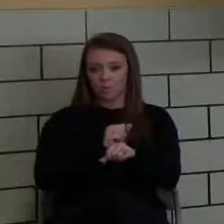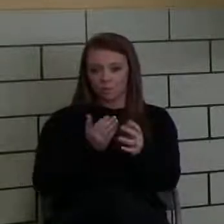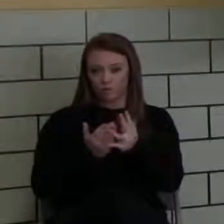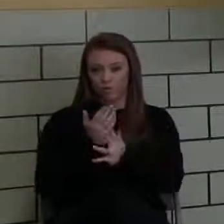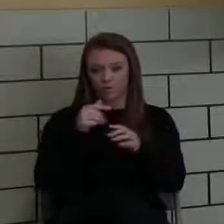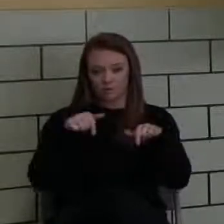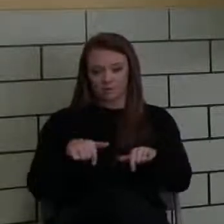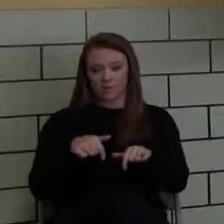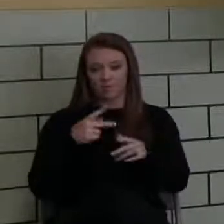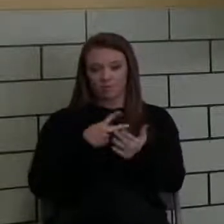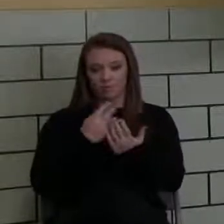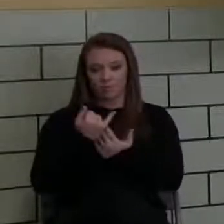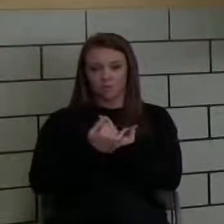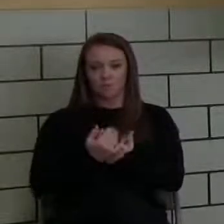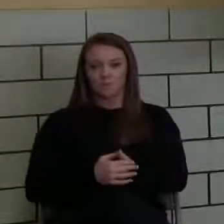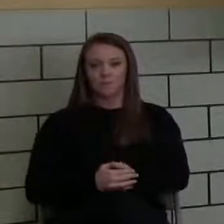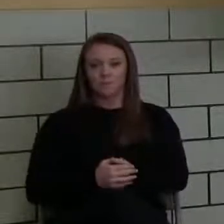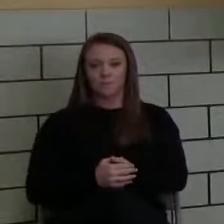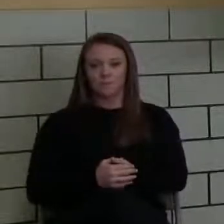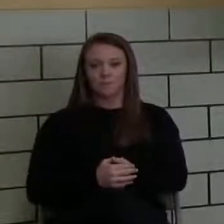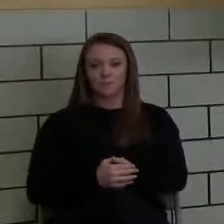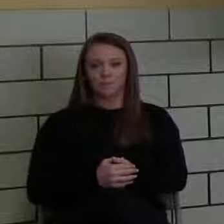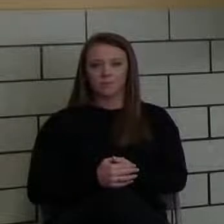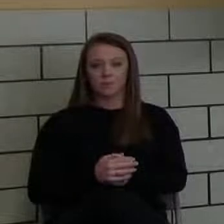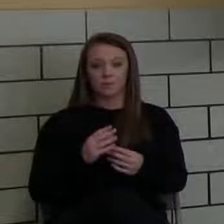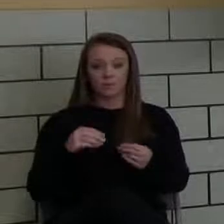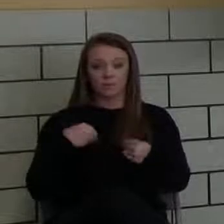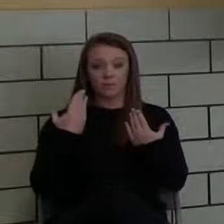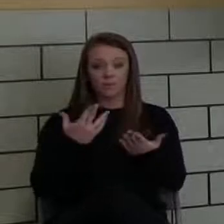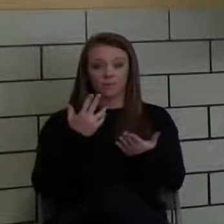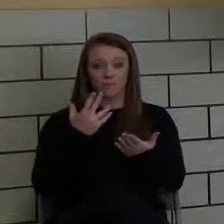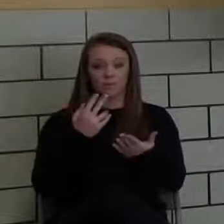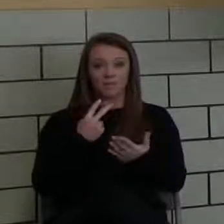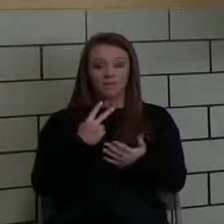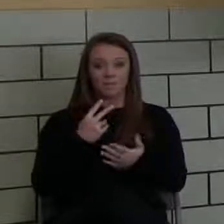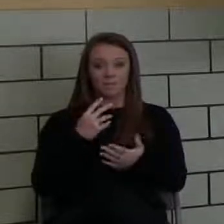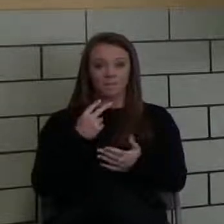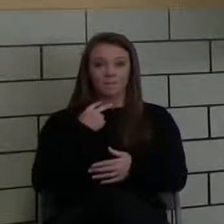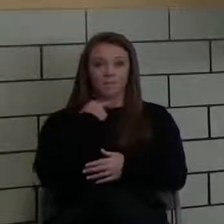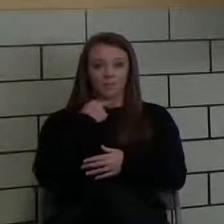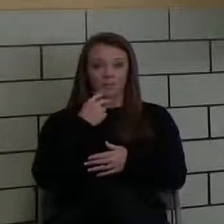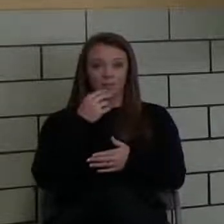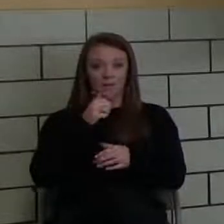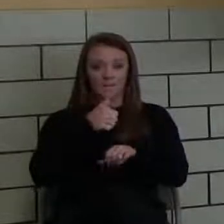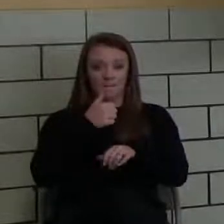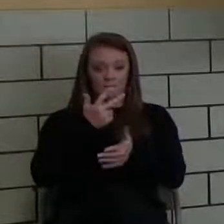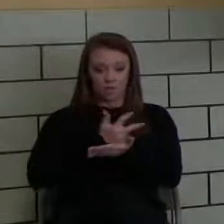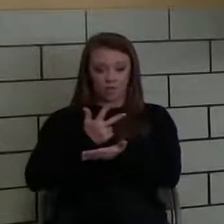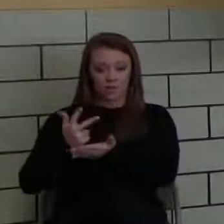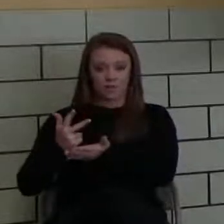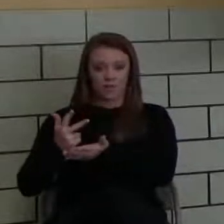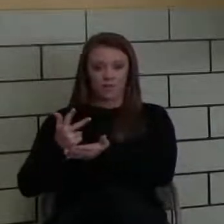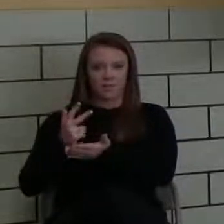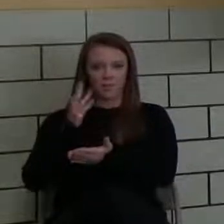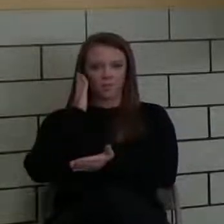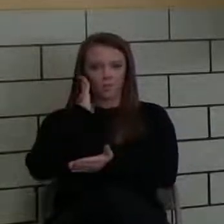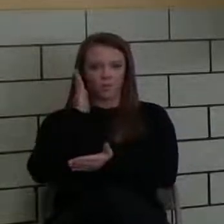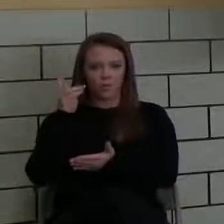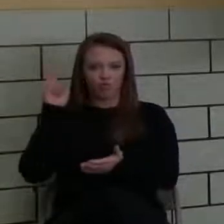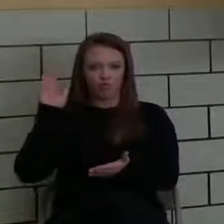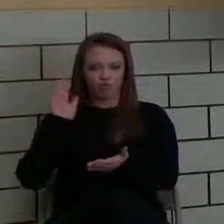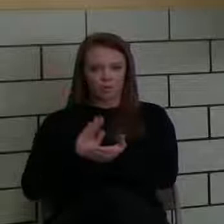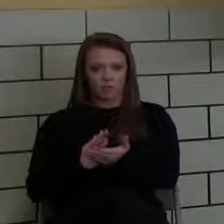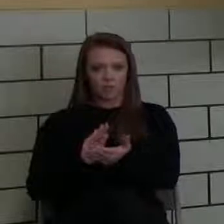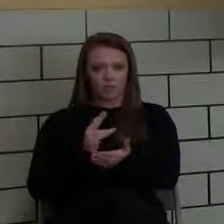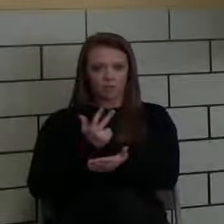project. We knew that providing permanent parklets was going to reduce parking along Main Street. And so we could